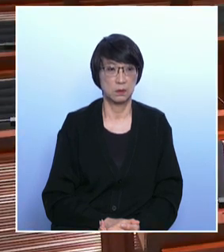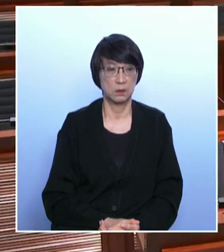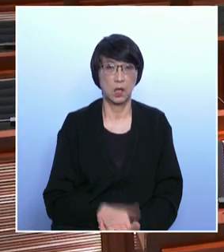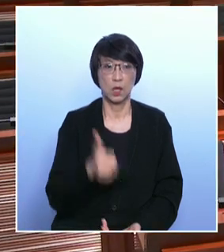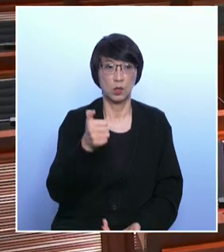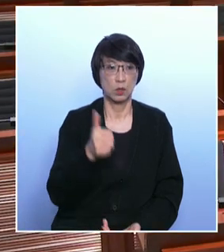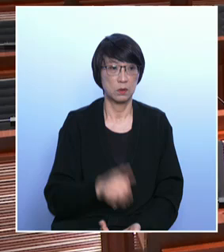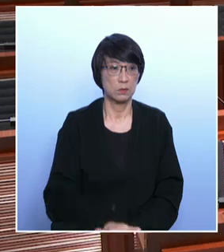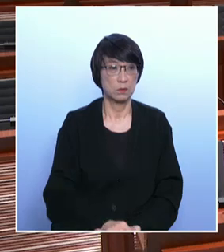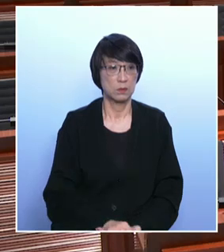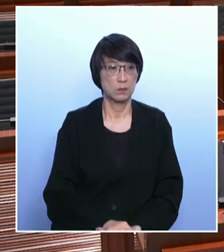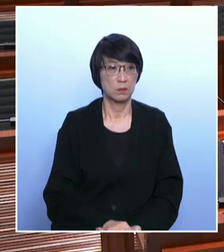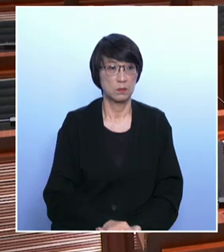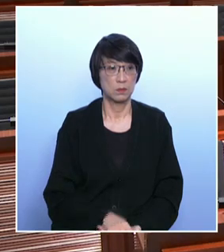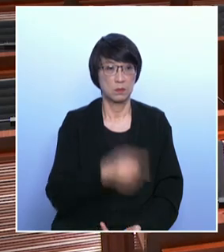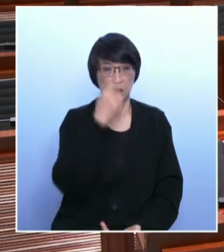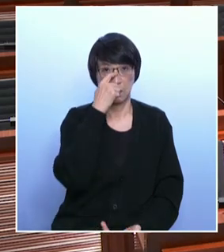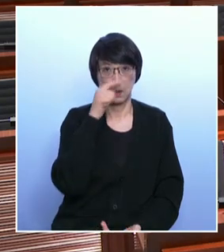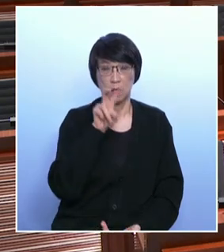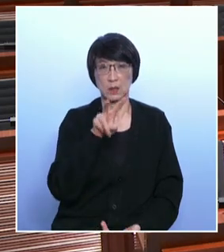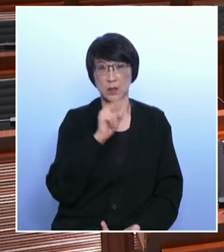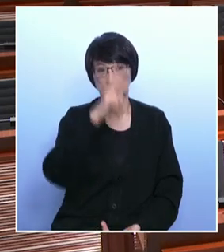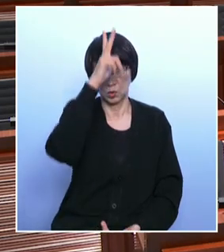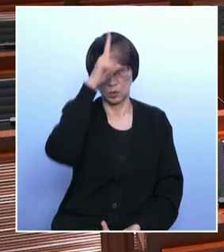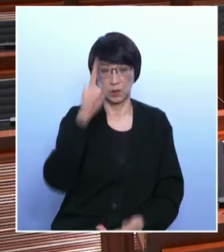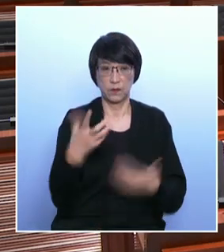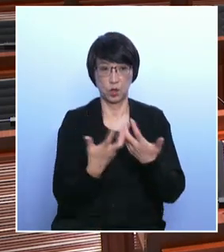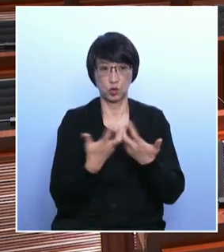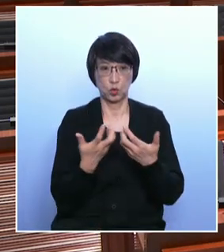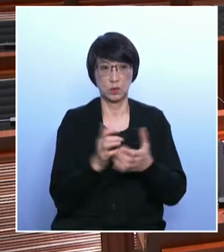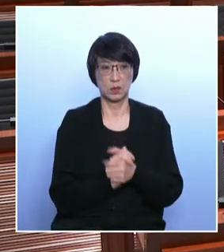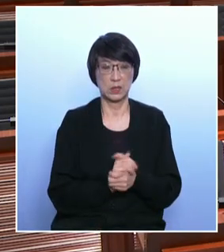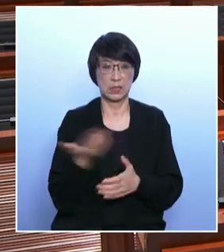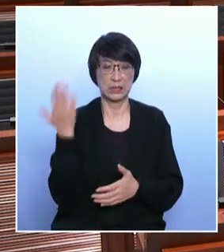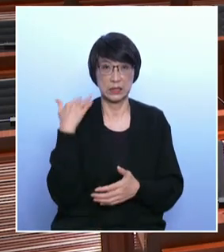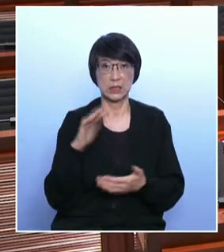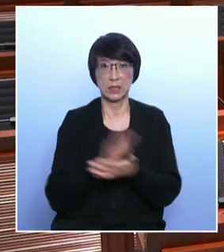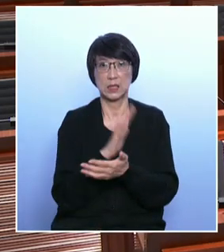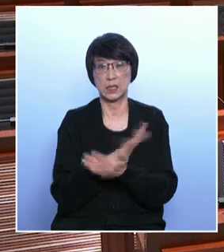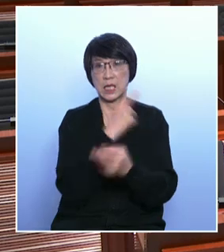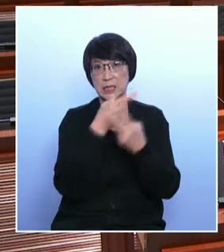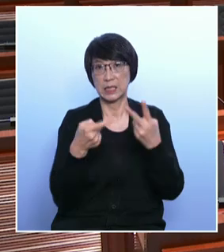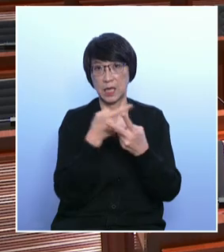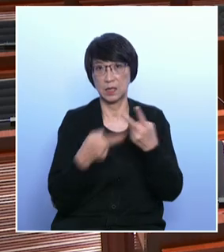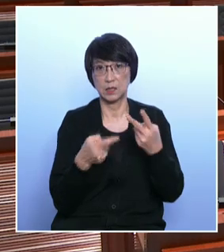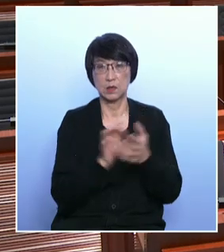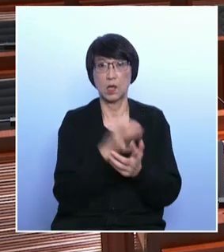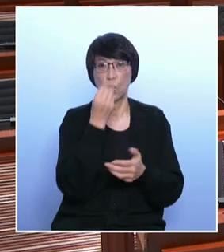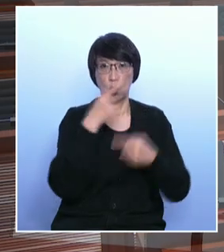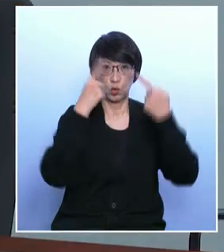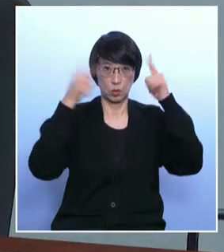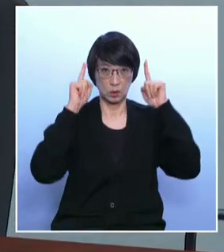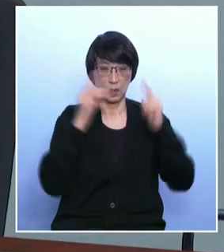written response. Thank you, Mr. Benson Locke. Thank you, Chairman. In the past 2 decades,